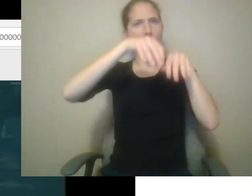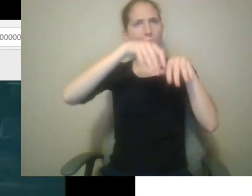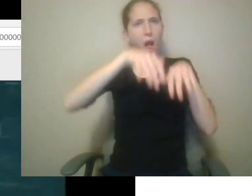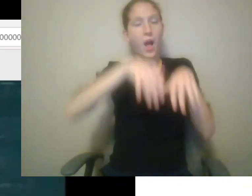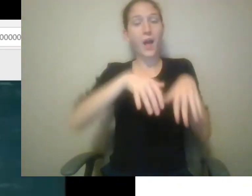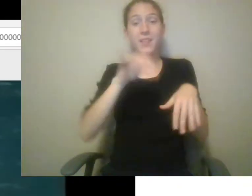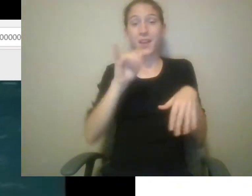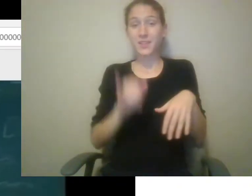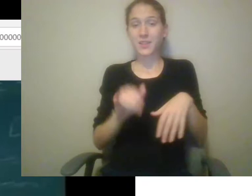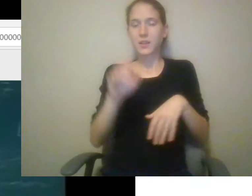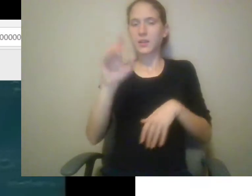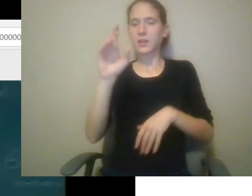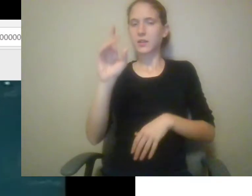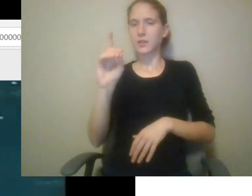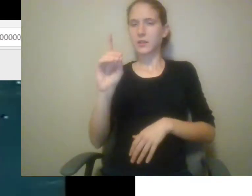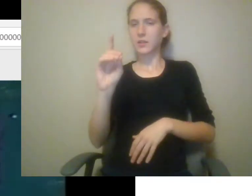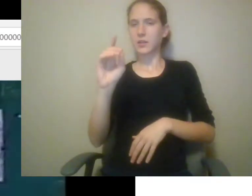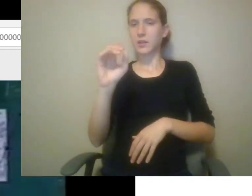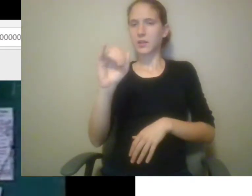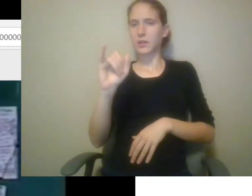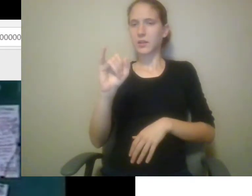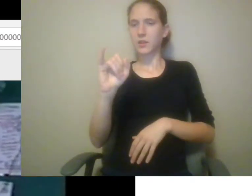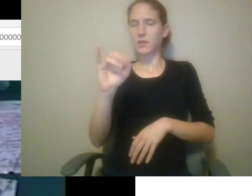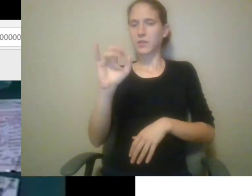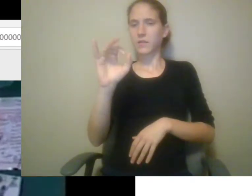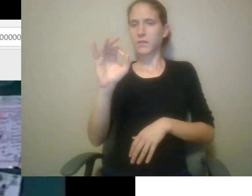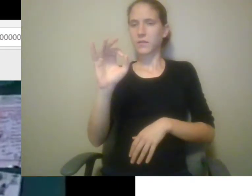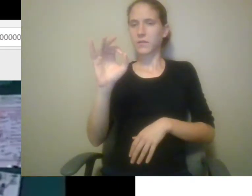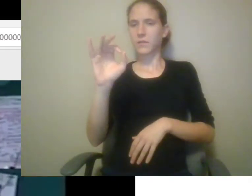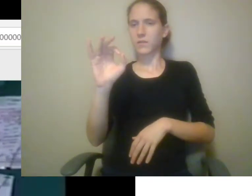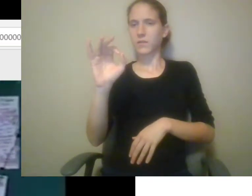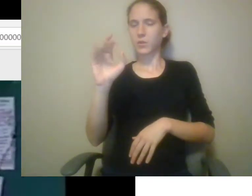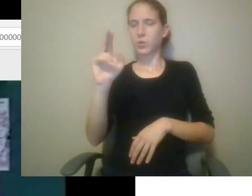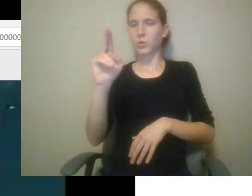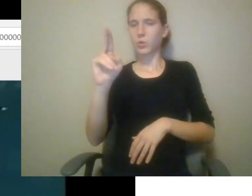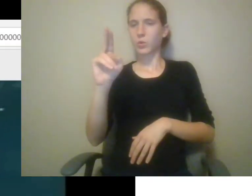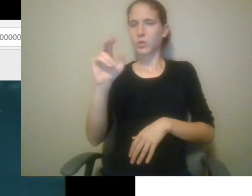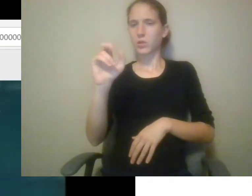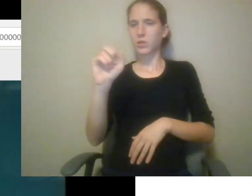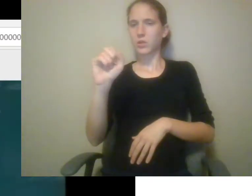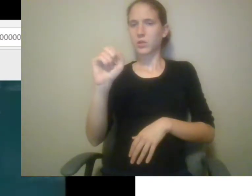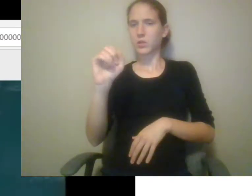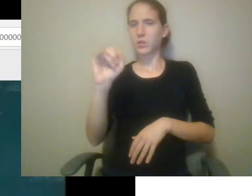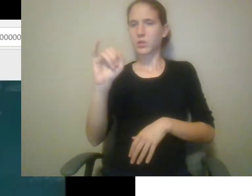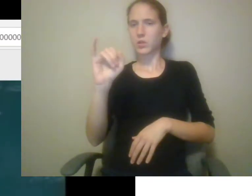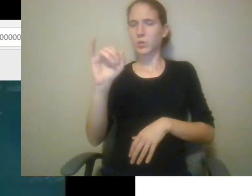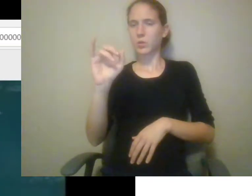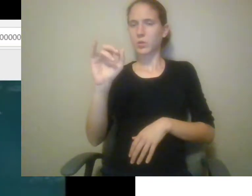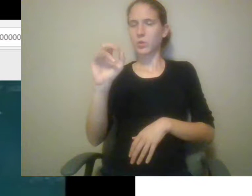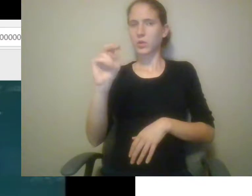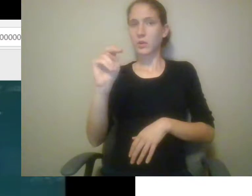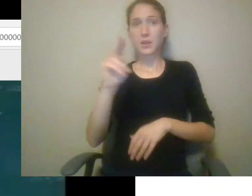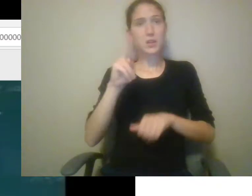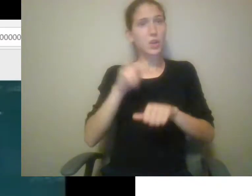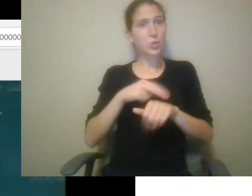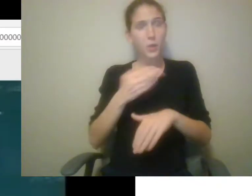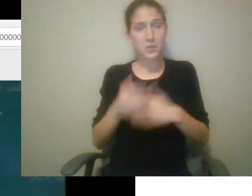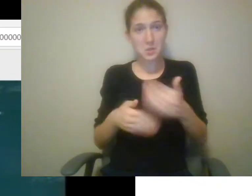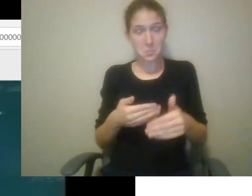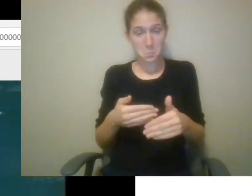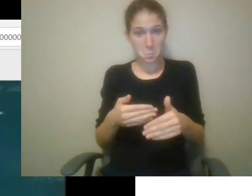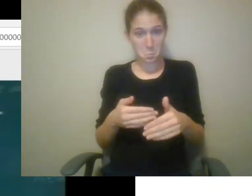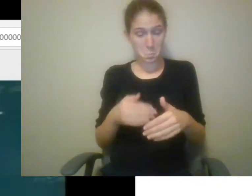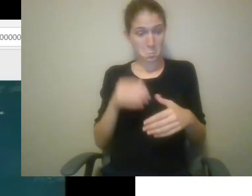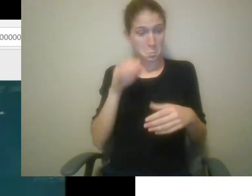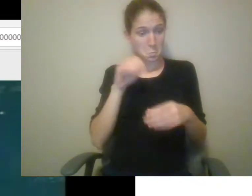happening. All right. Diffusion is a natural process. Did you see any cell membrane in here doing any work? All right.